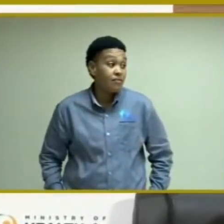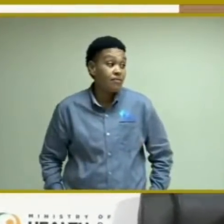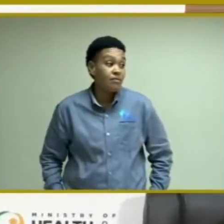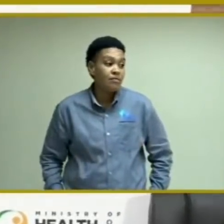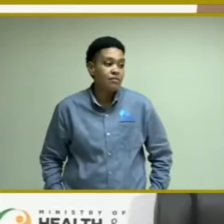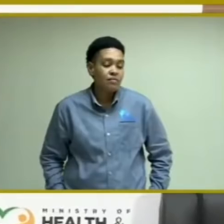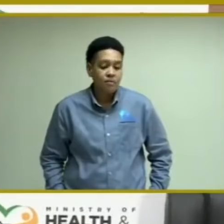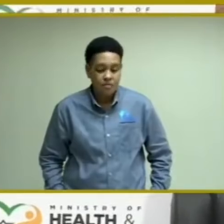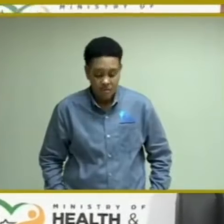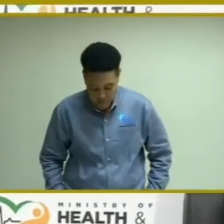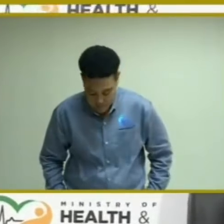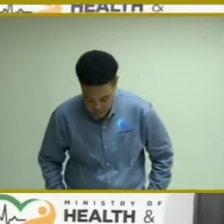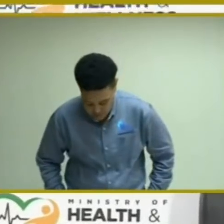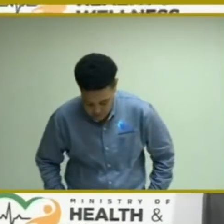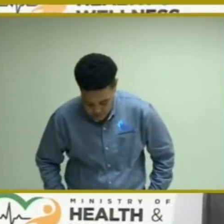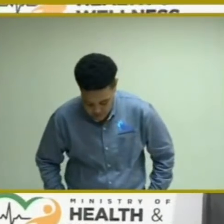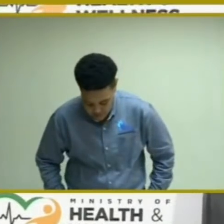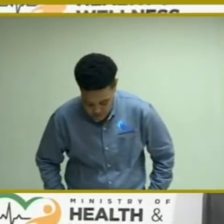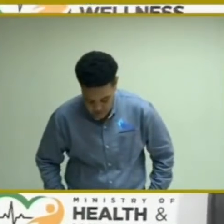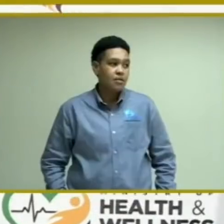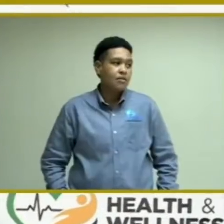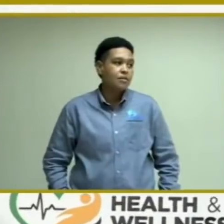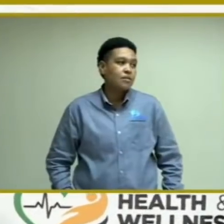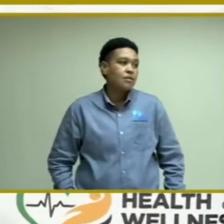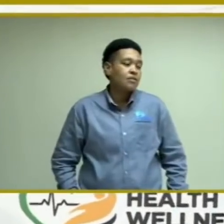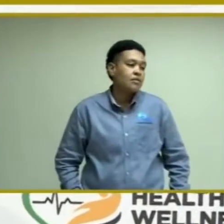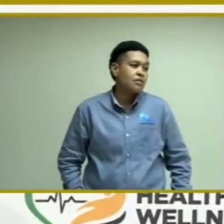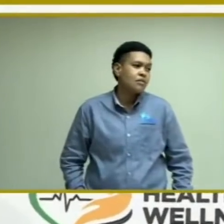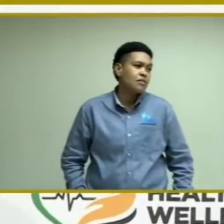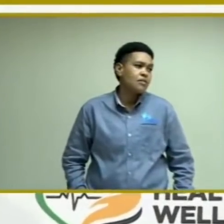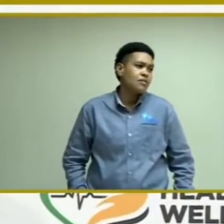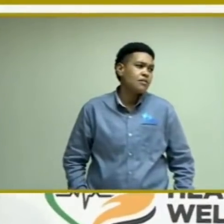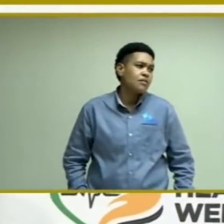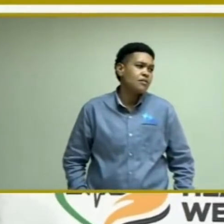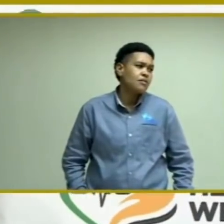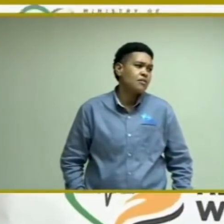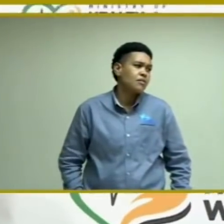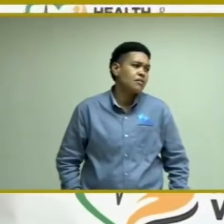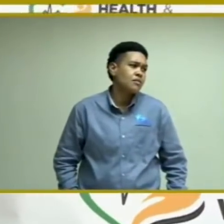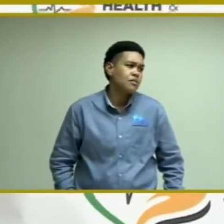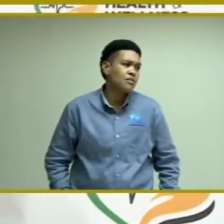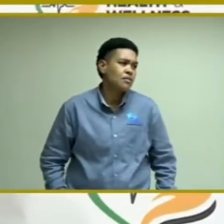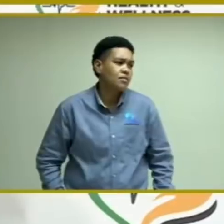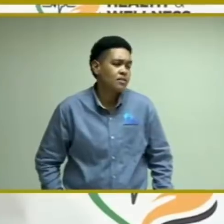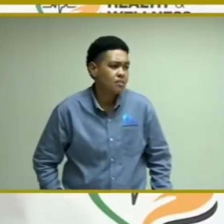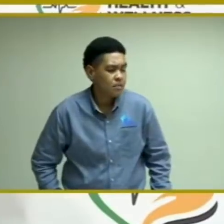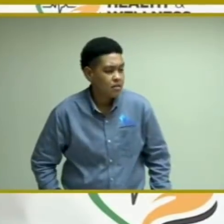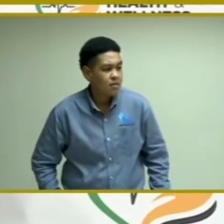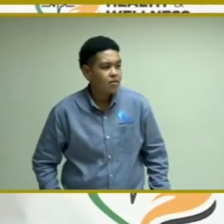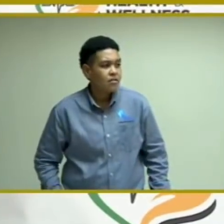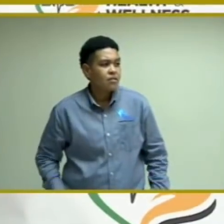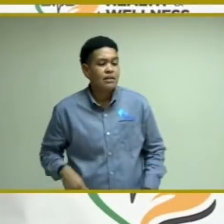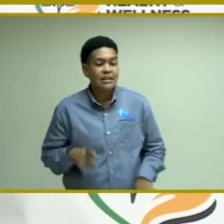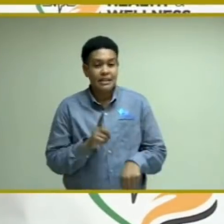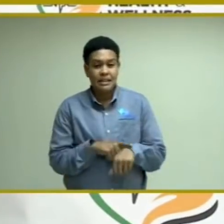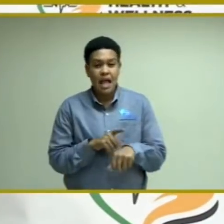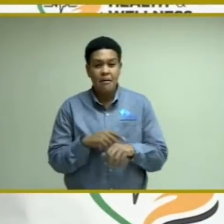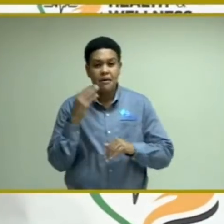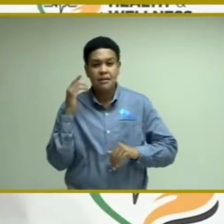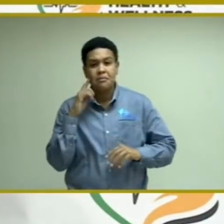Right. So the timeline we had given, and we're still holding to that, the end of the year,